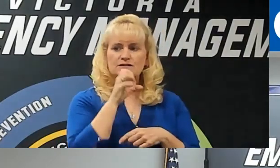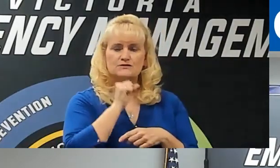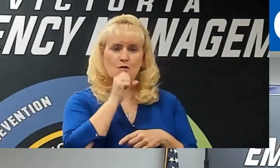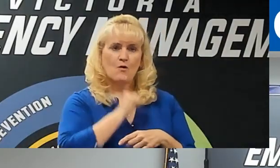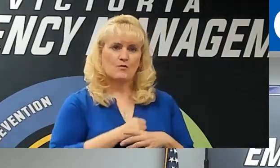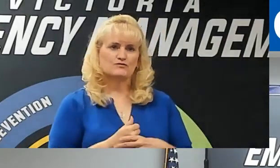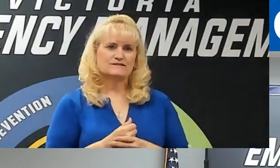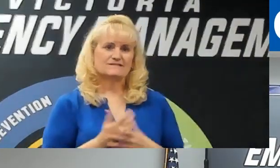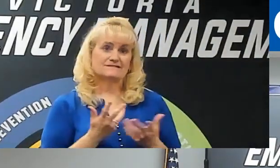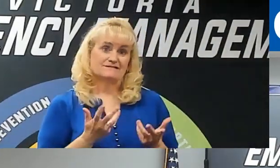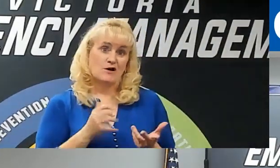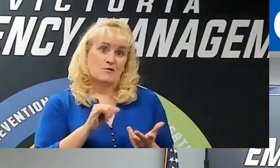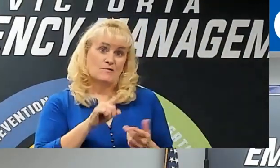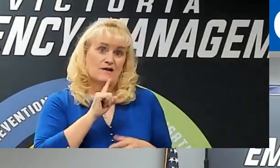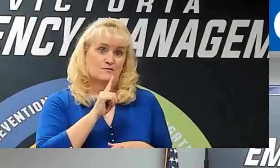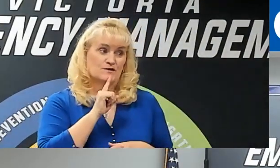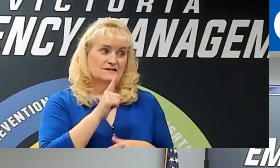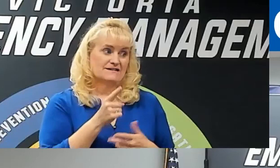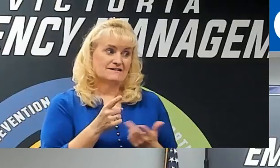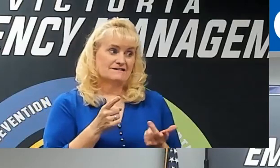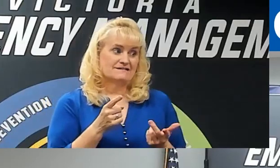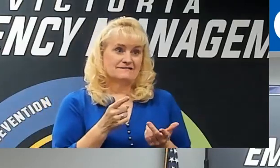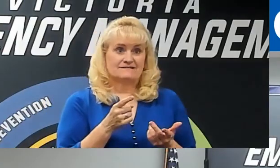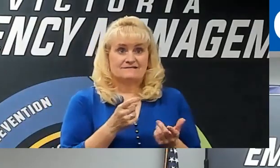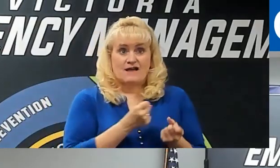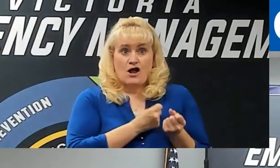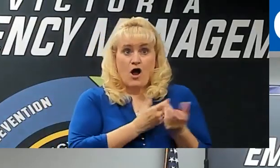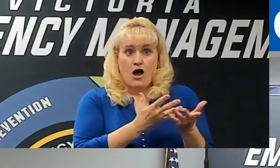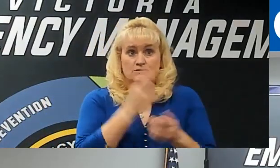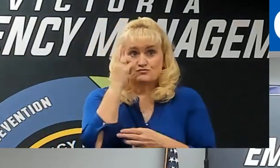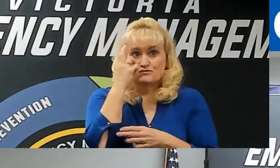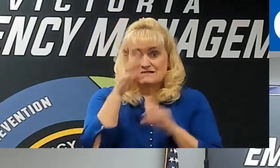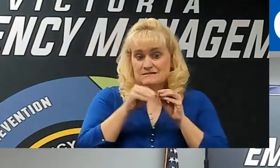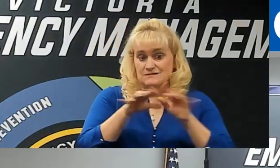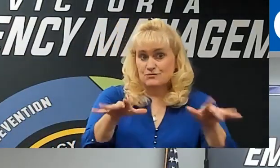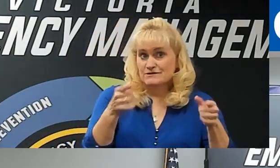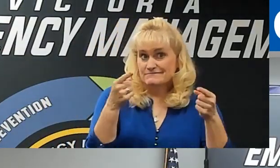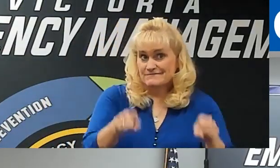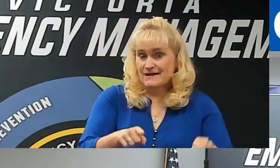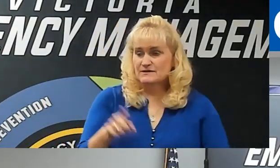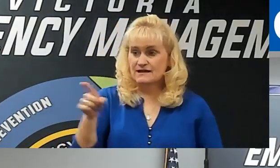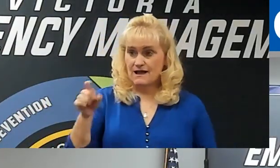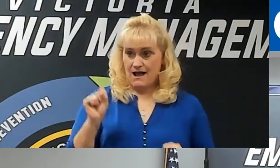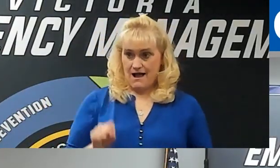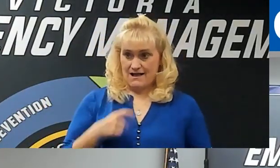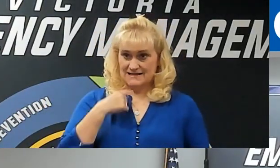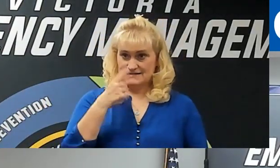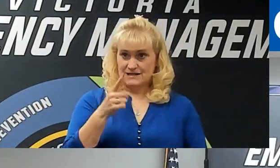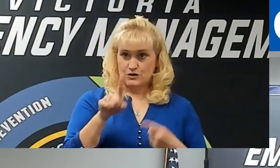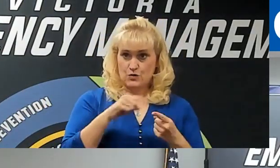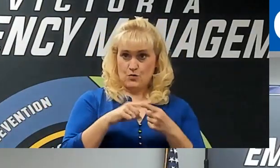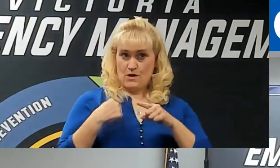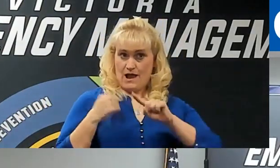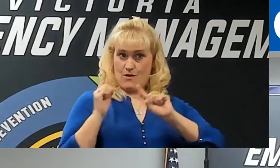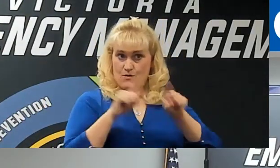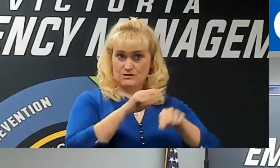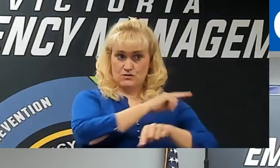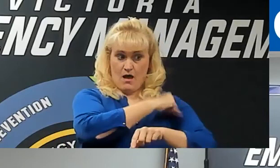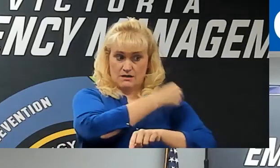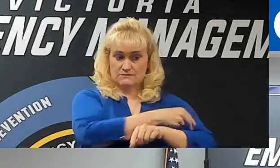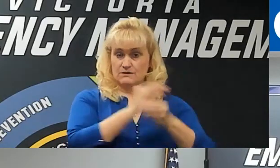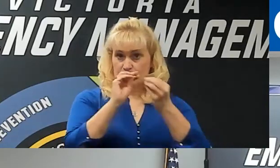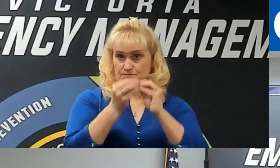what we're seeing, and that really is, some of the cause of the spread. Yeah, and I can tell you this, that when I looked at those hospitalization